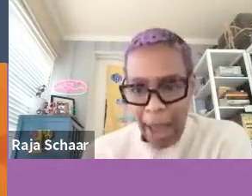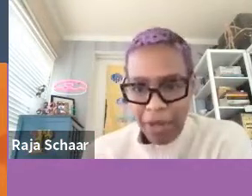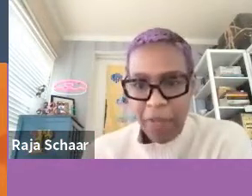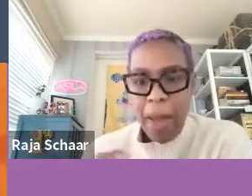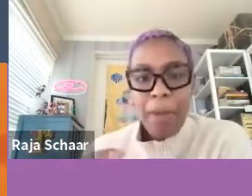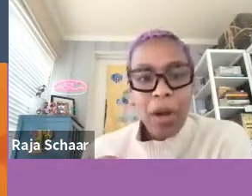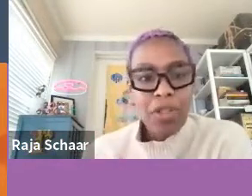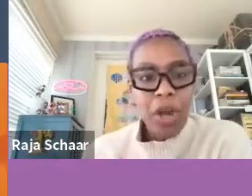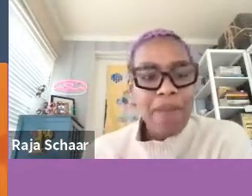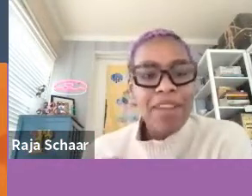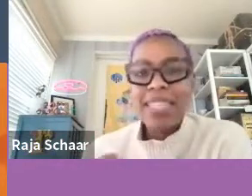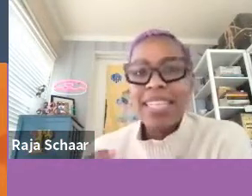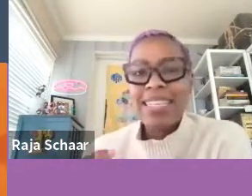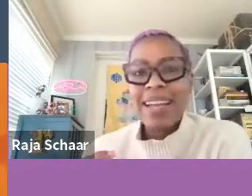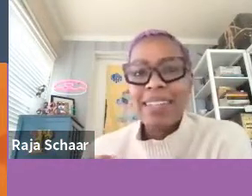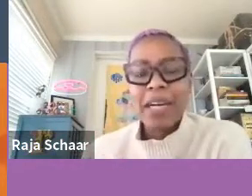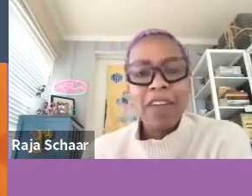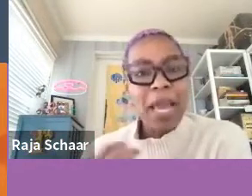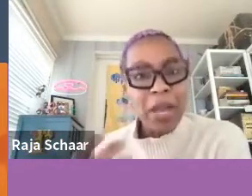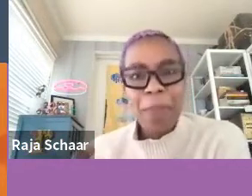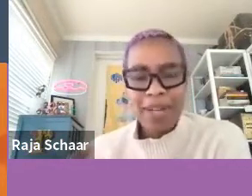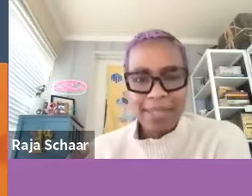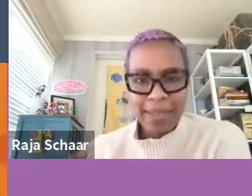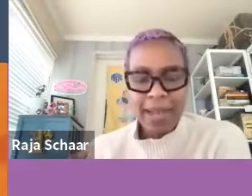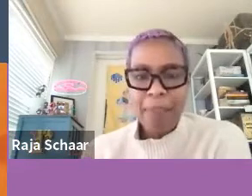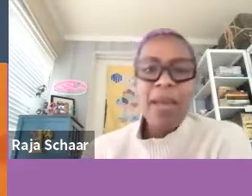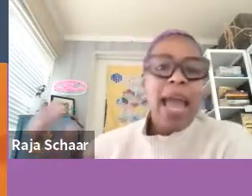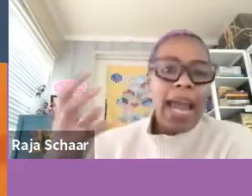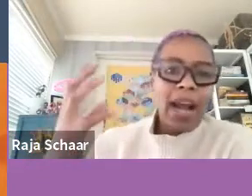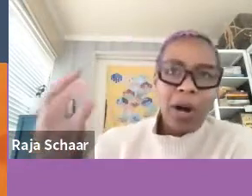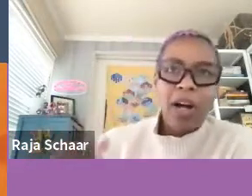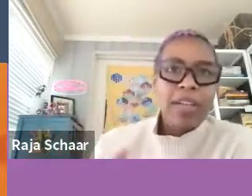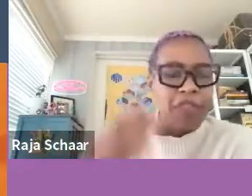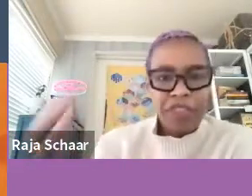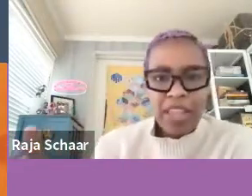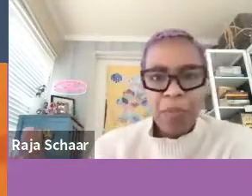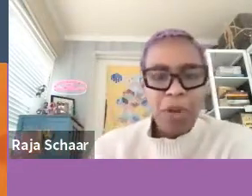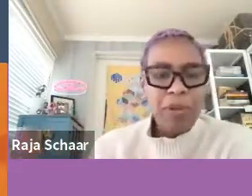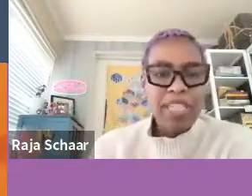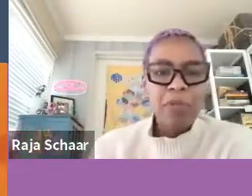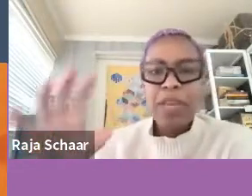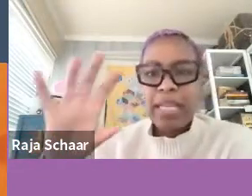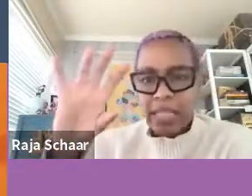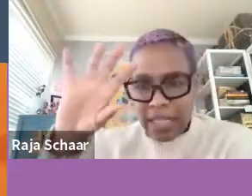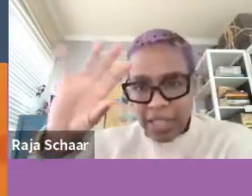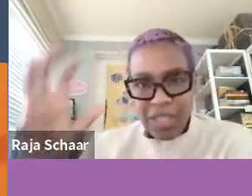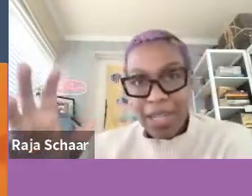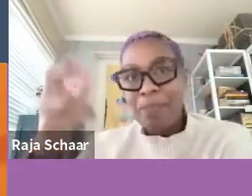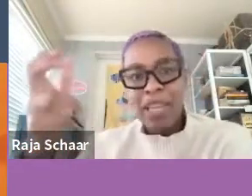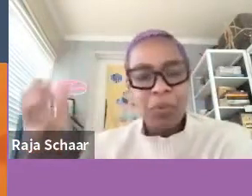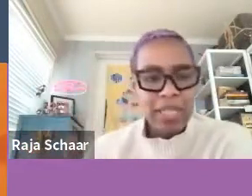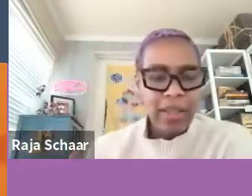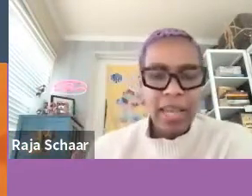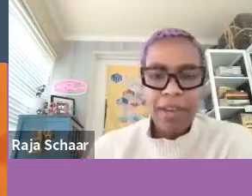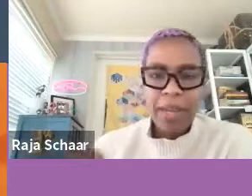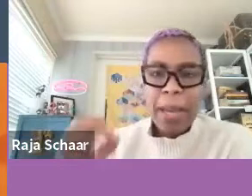held captive, but also inventing this idea of earbuds at the time. And while if you've seen the great recent movie, it's an